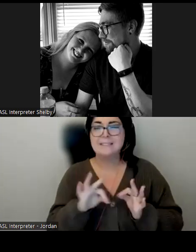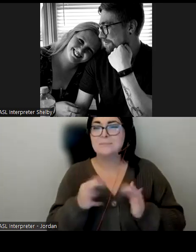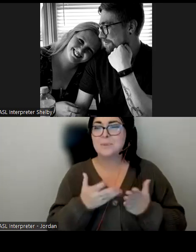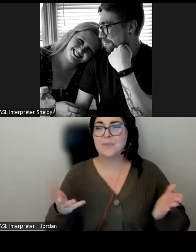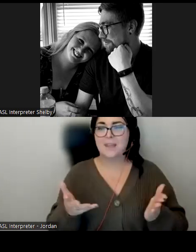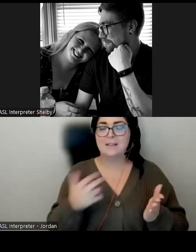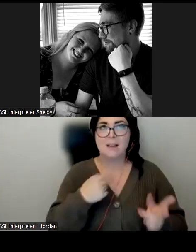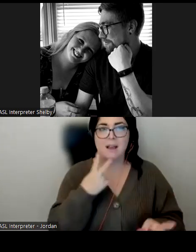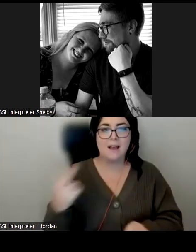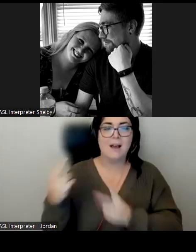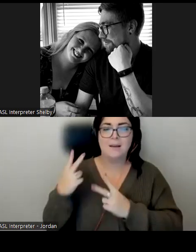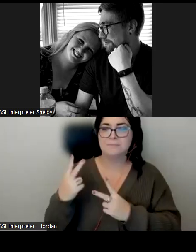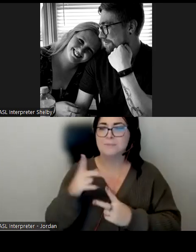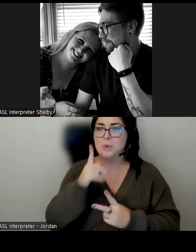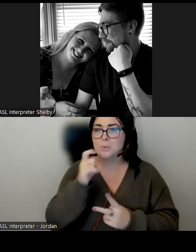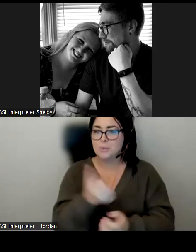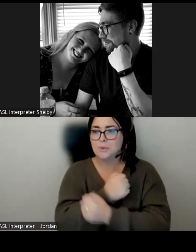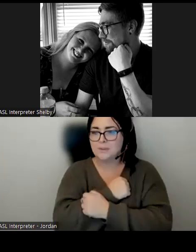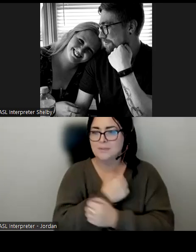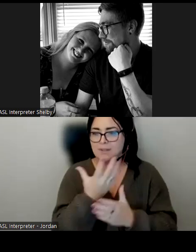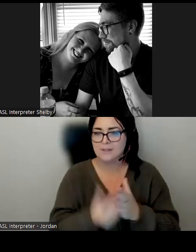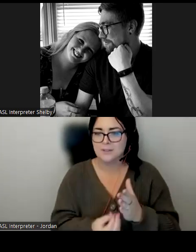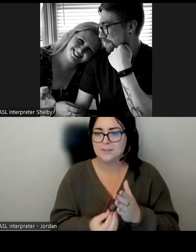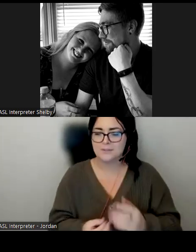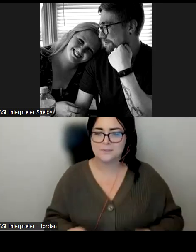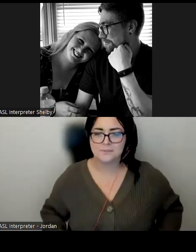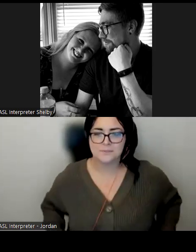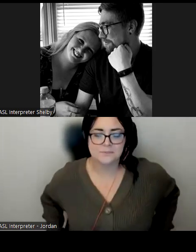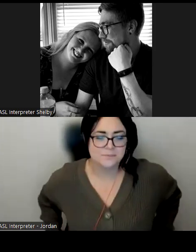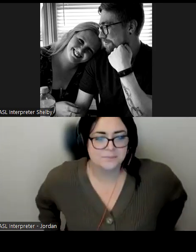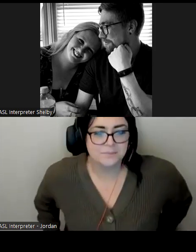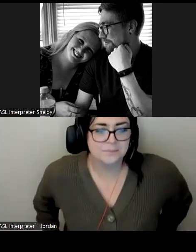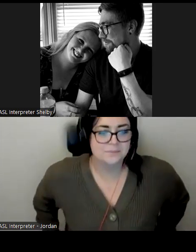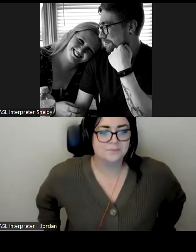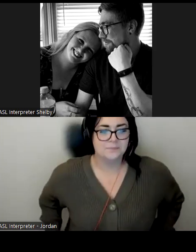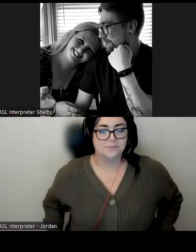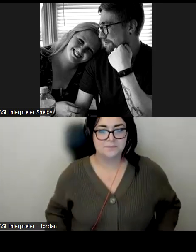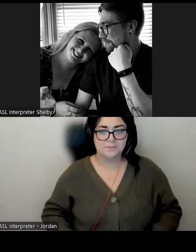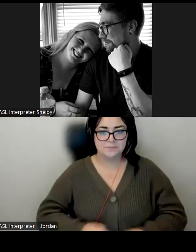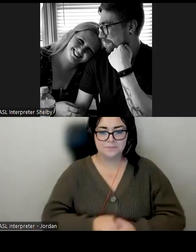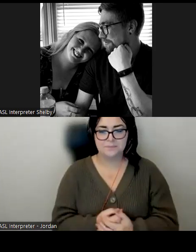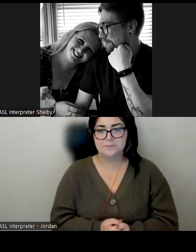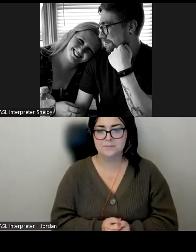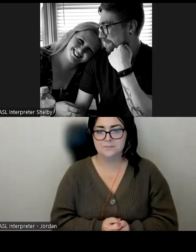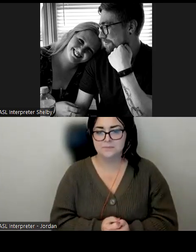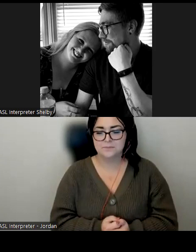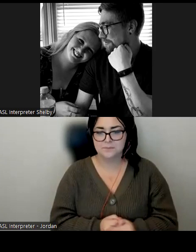And so this is one of the things that can be a little upsetting. If you're used to having,